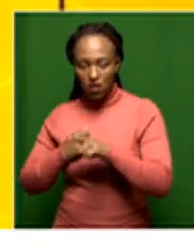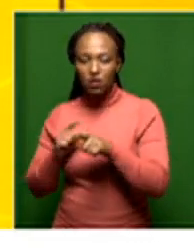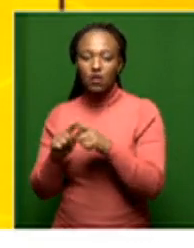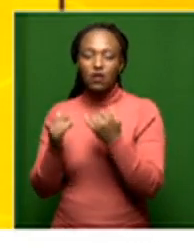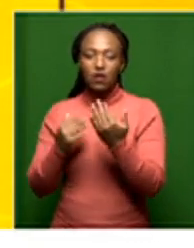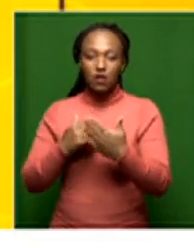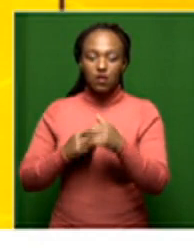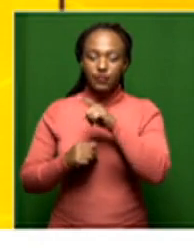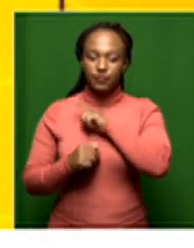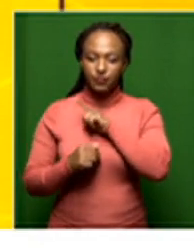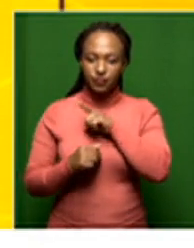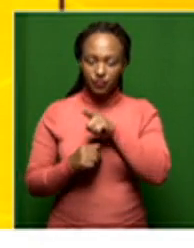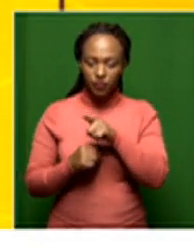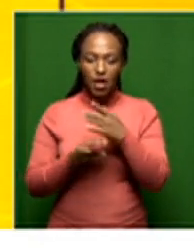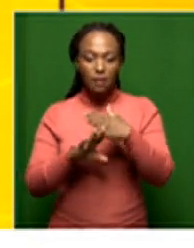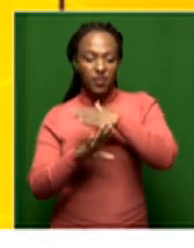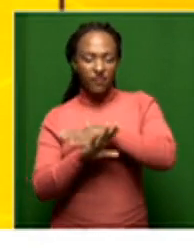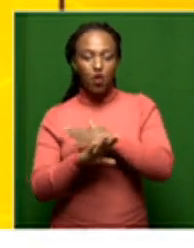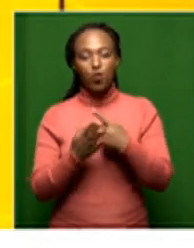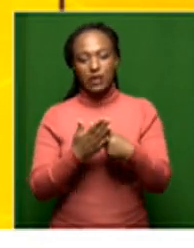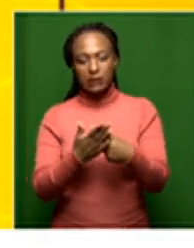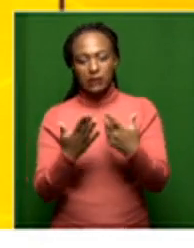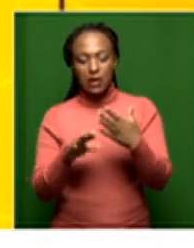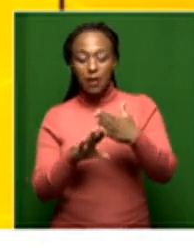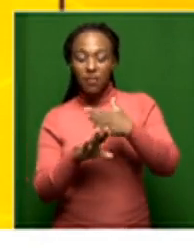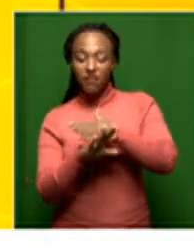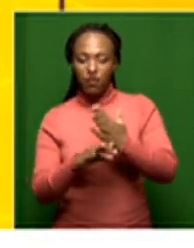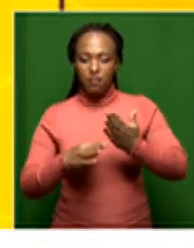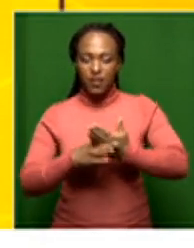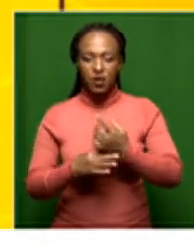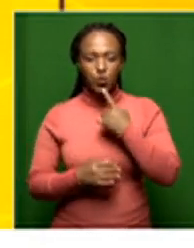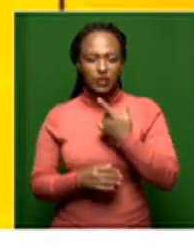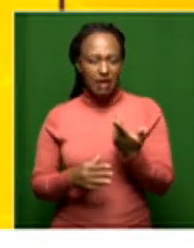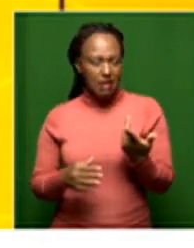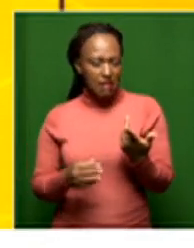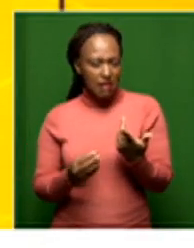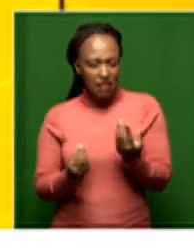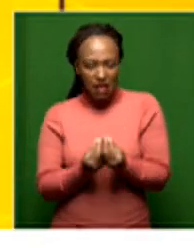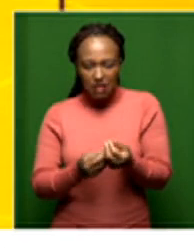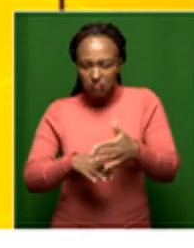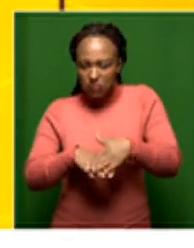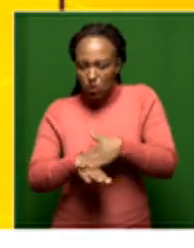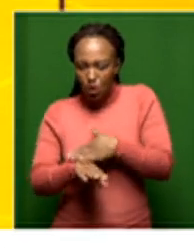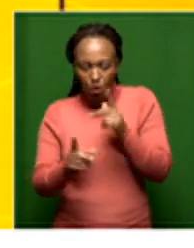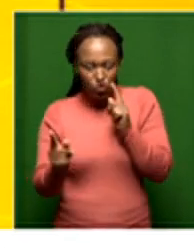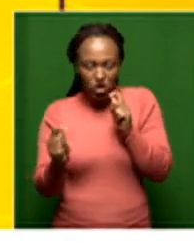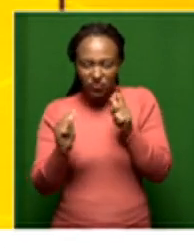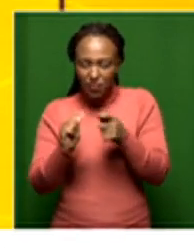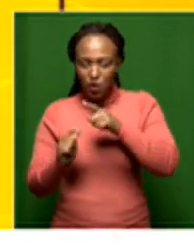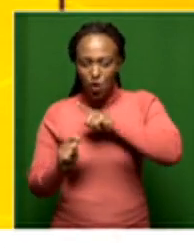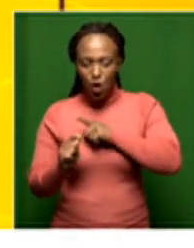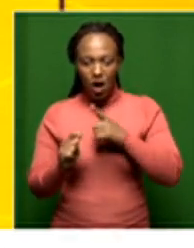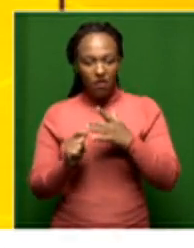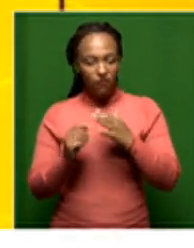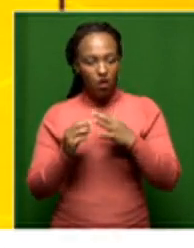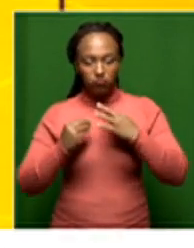time. So we were talking before the break about what has slowed down transformation of property